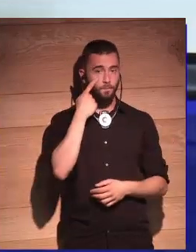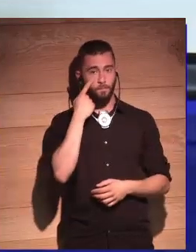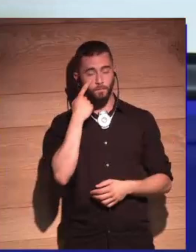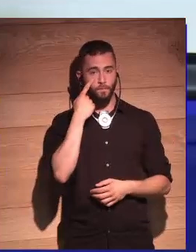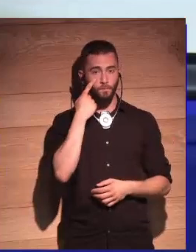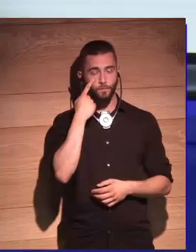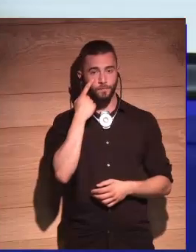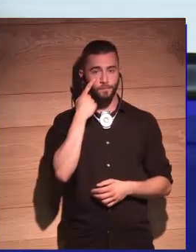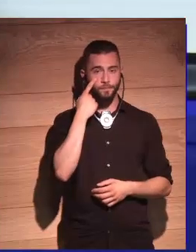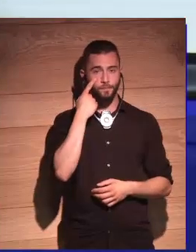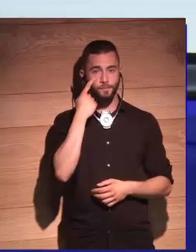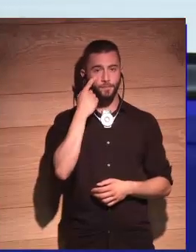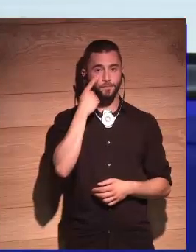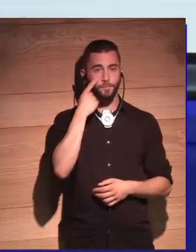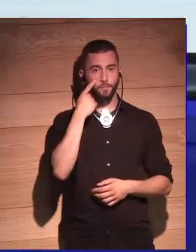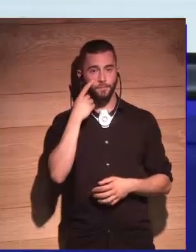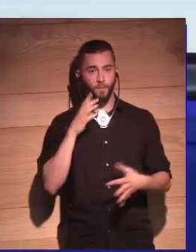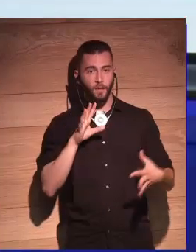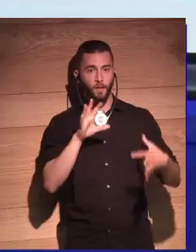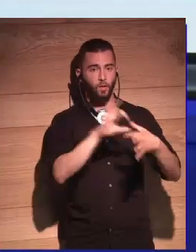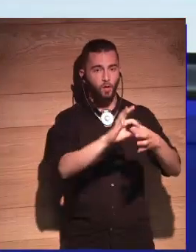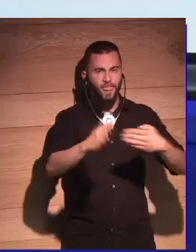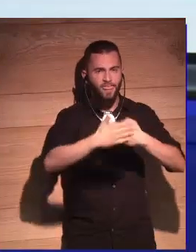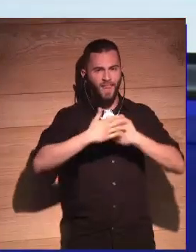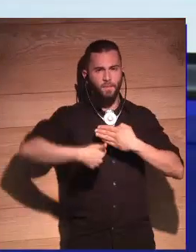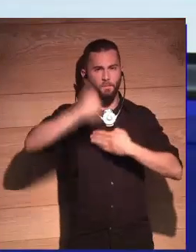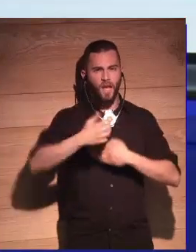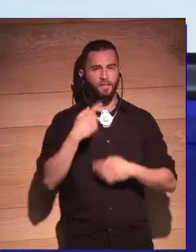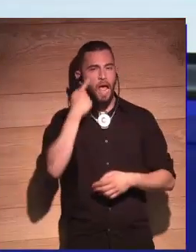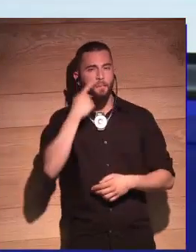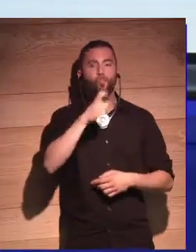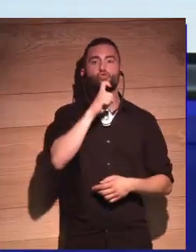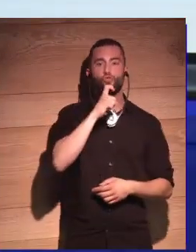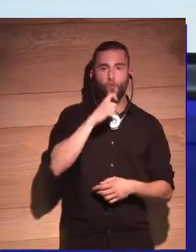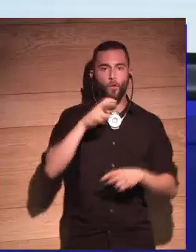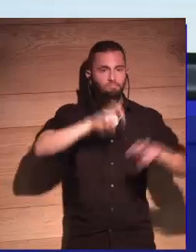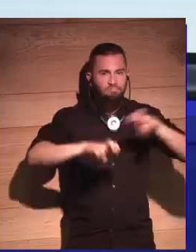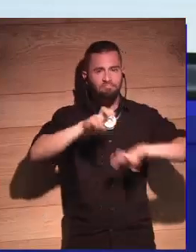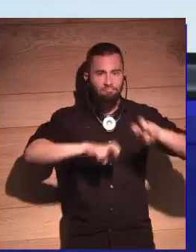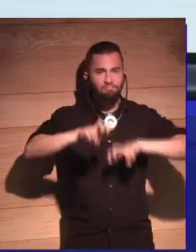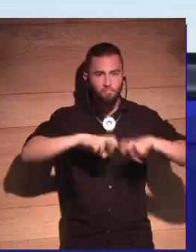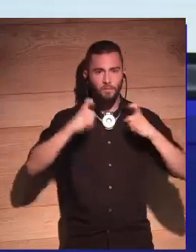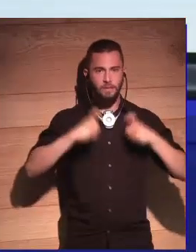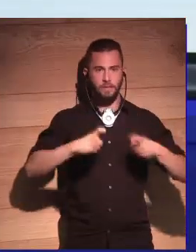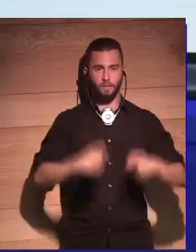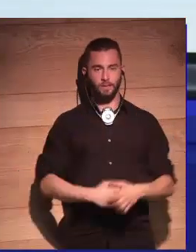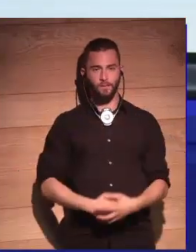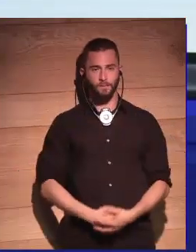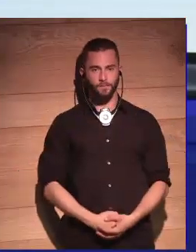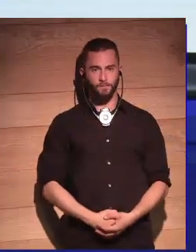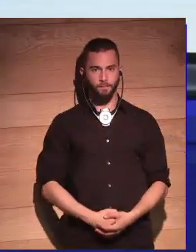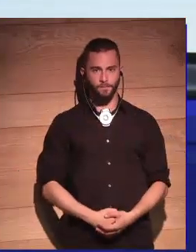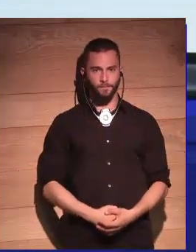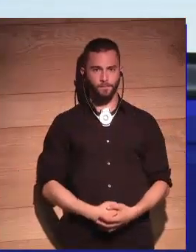closer connections. So, for example, the fact that the water bottle is on top of those mats